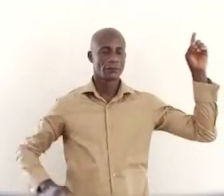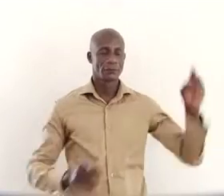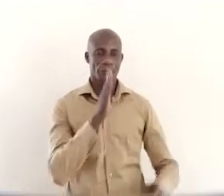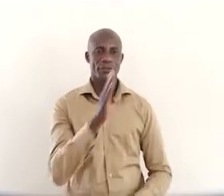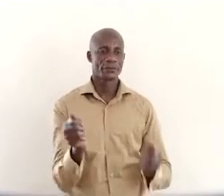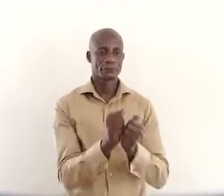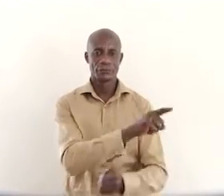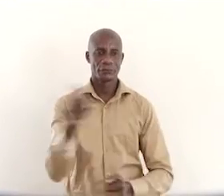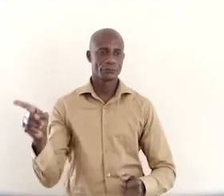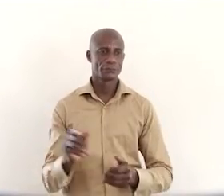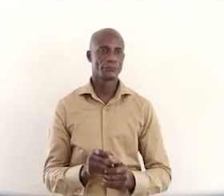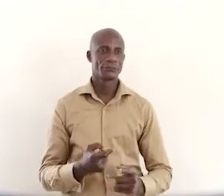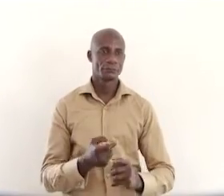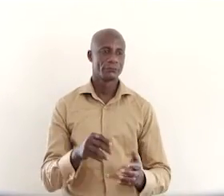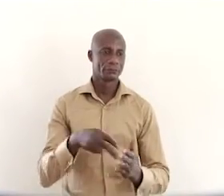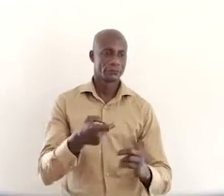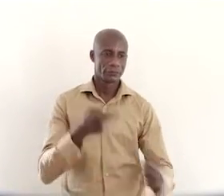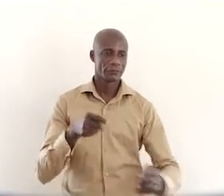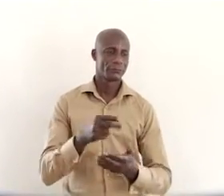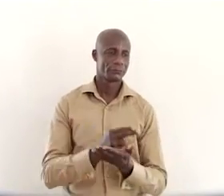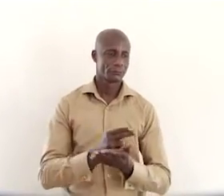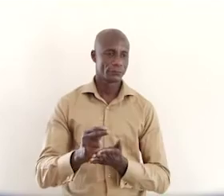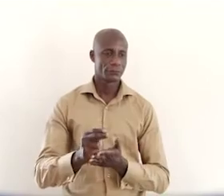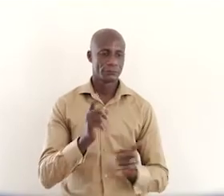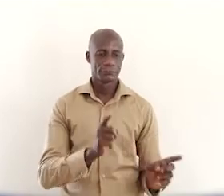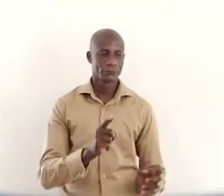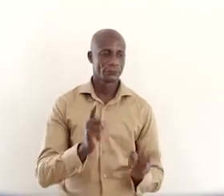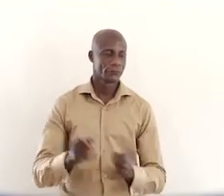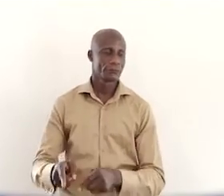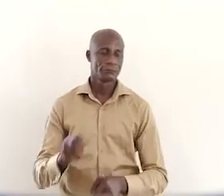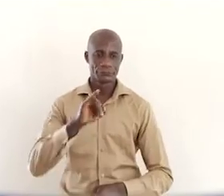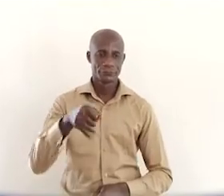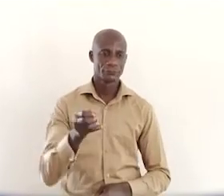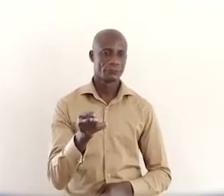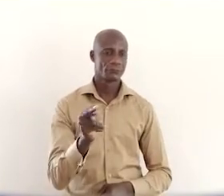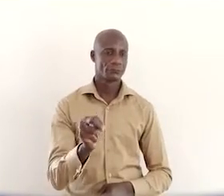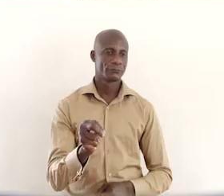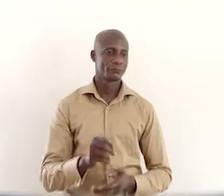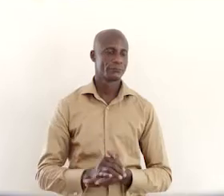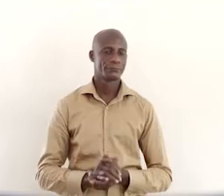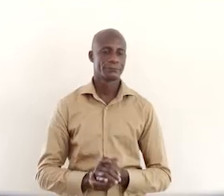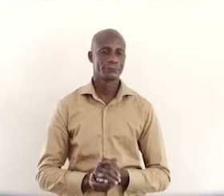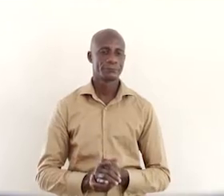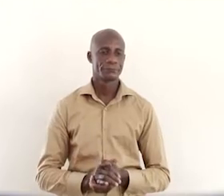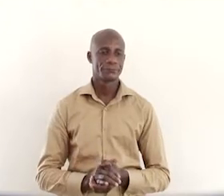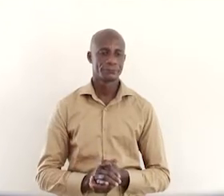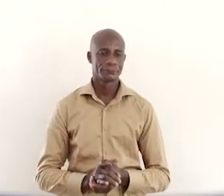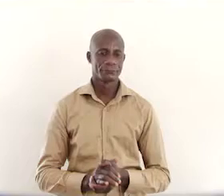The Lord be with you. And with your spirit. A reading from the Holy Gospel according to John.